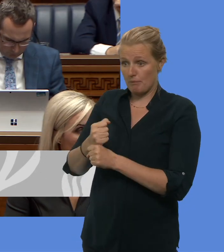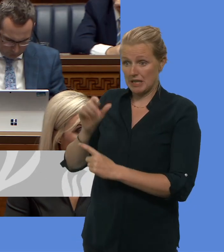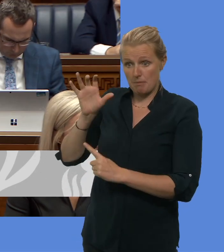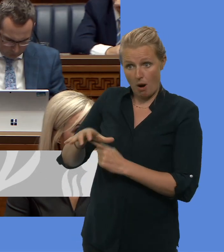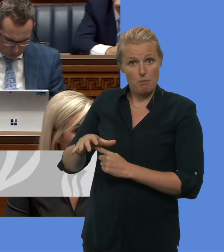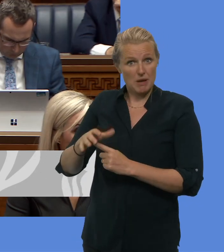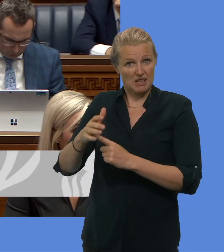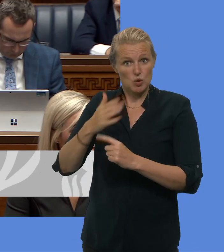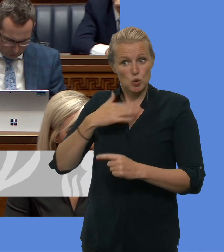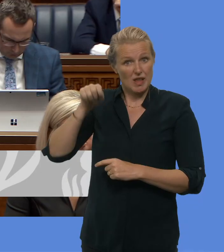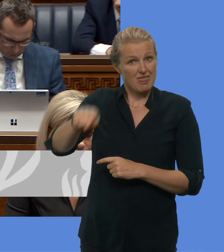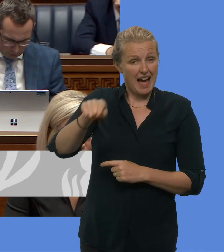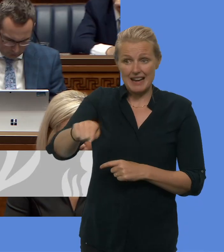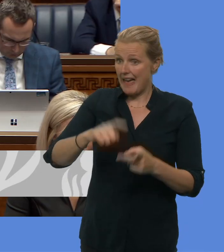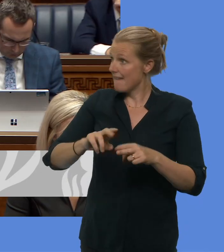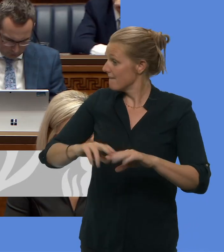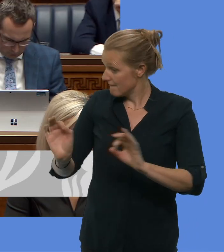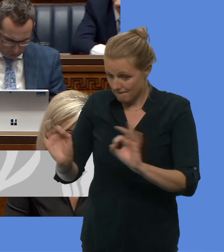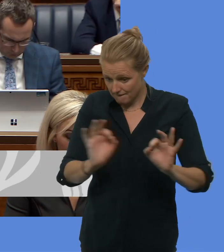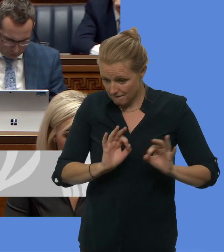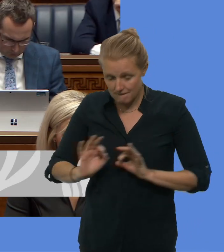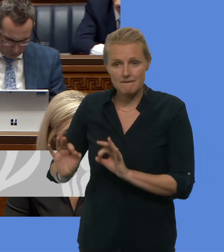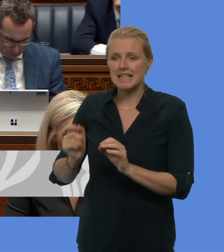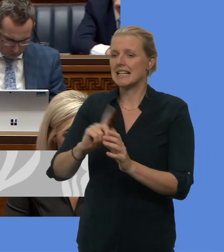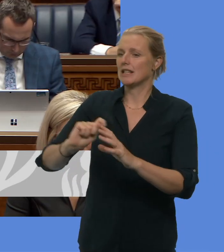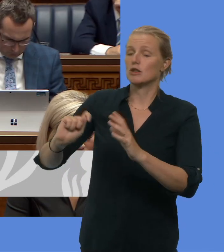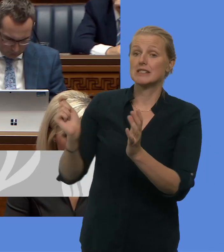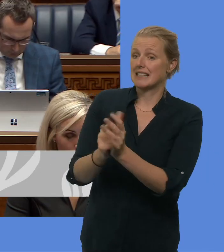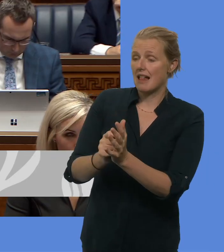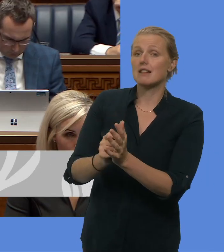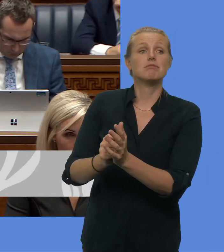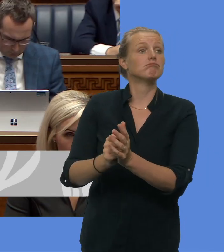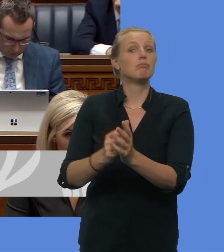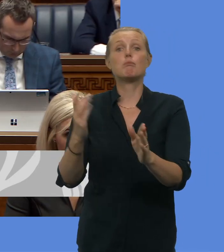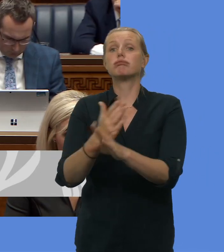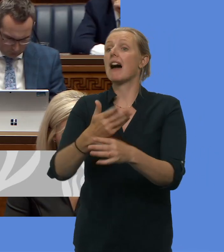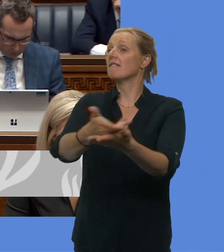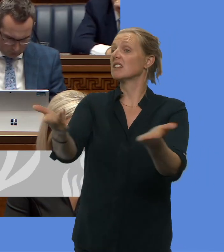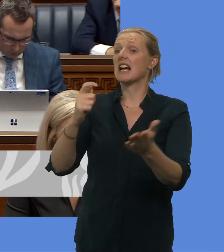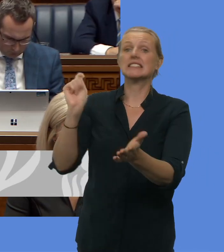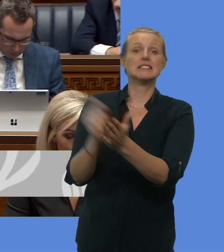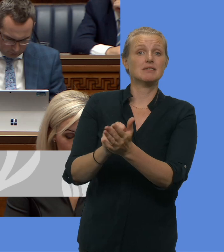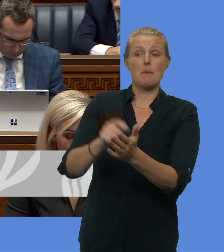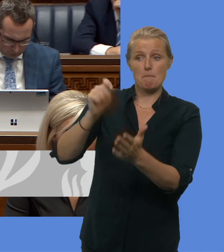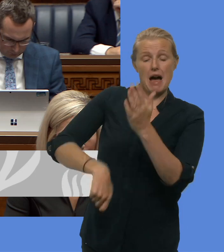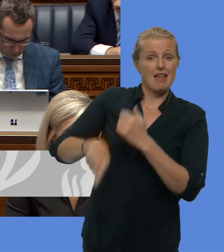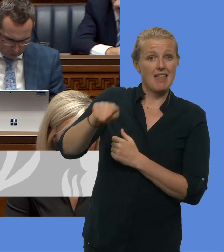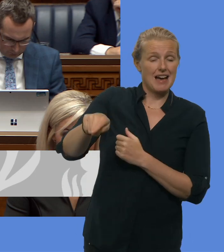then, you need to be able to move to disposing of it and allowing the private market to acquire these sites to make it used for another